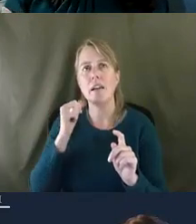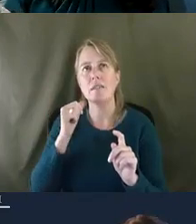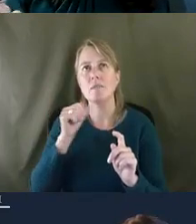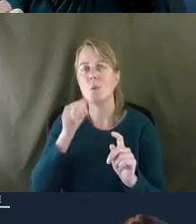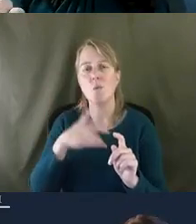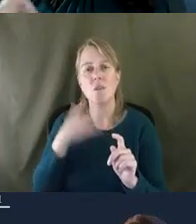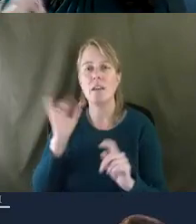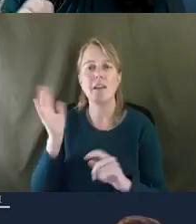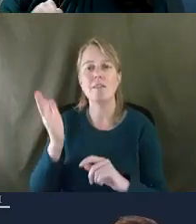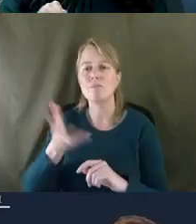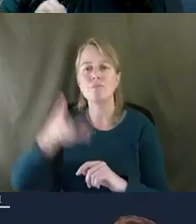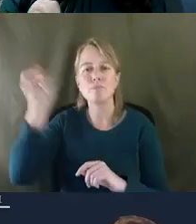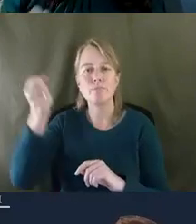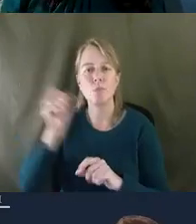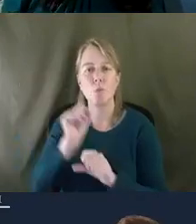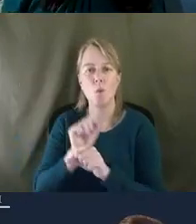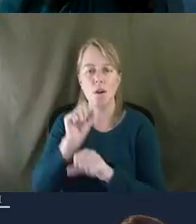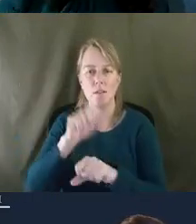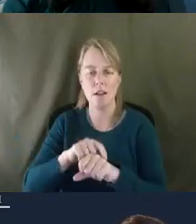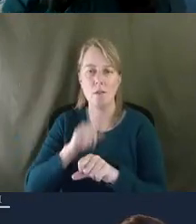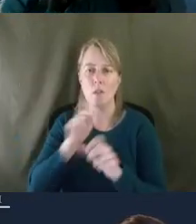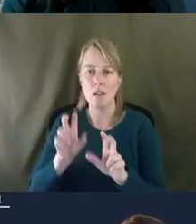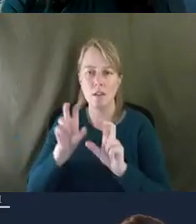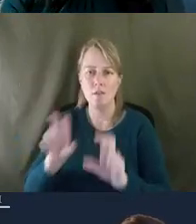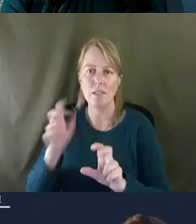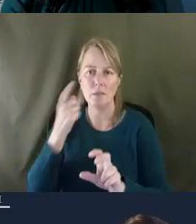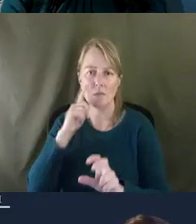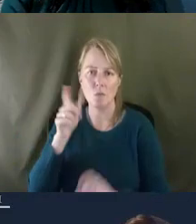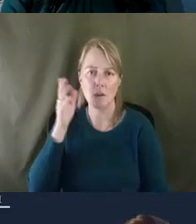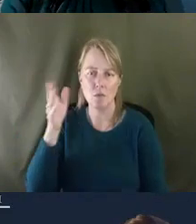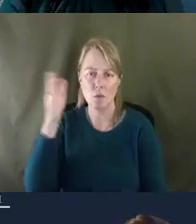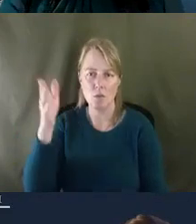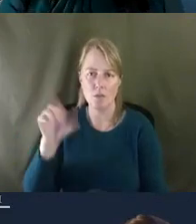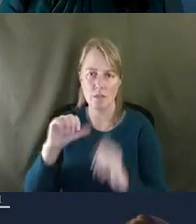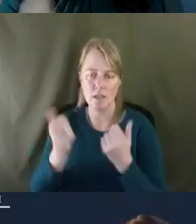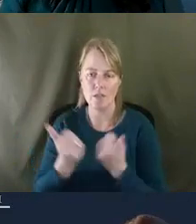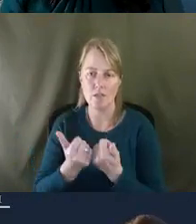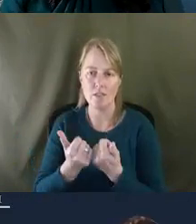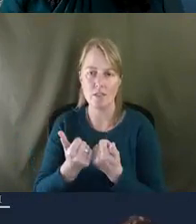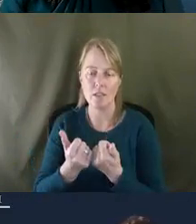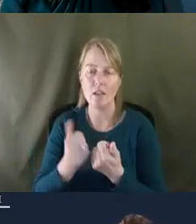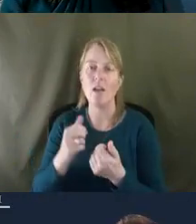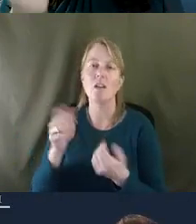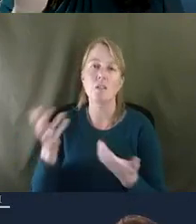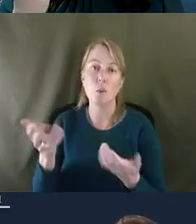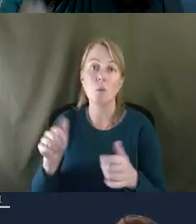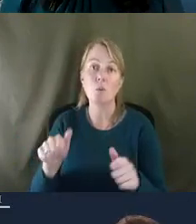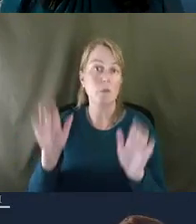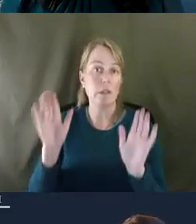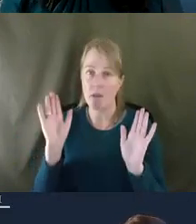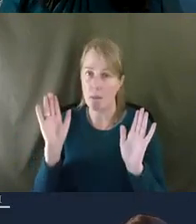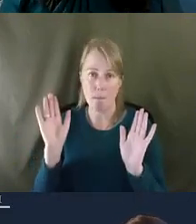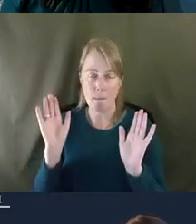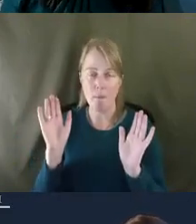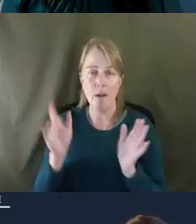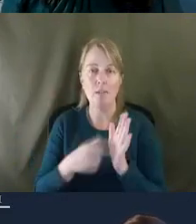work time. It's actually an investment in the future of the agency. Don't give up on it. Sometimes it takes a